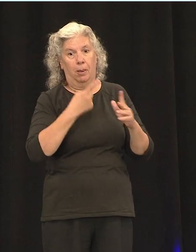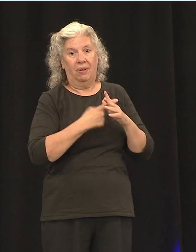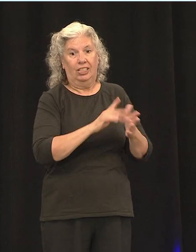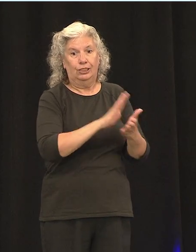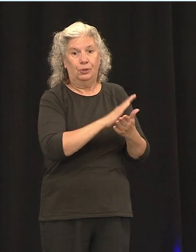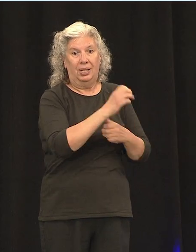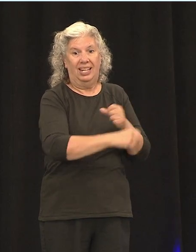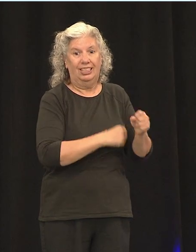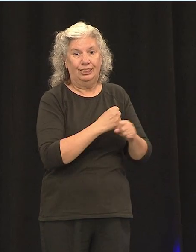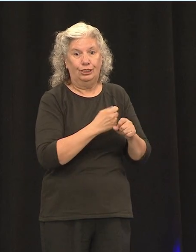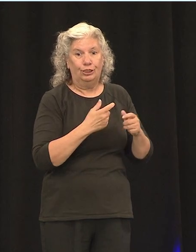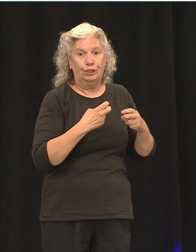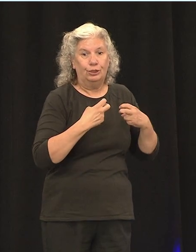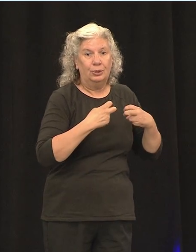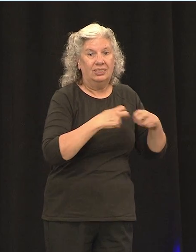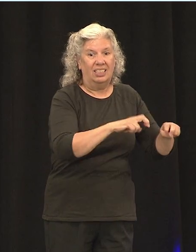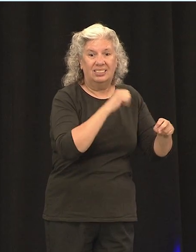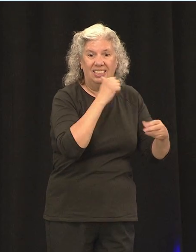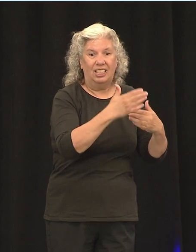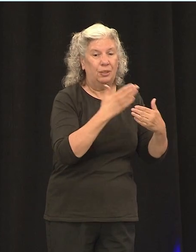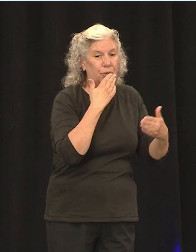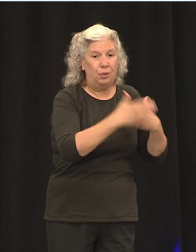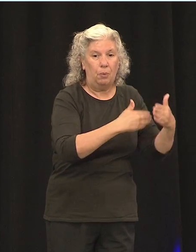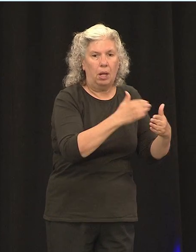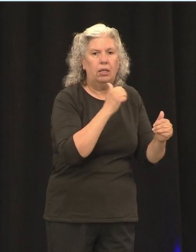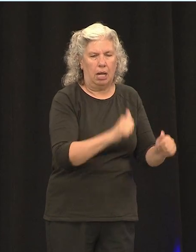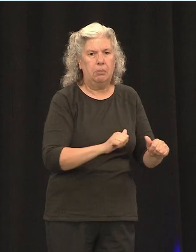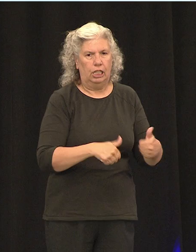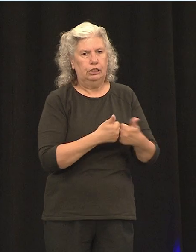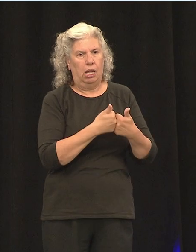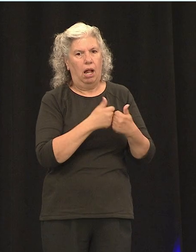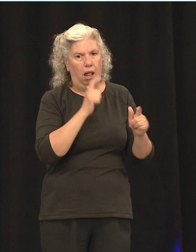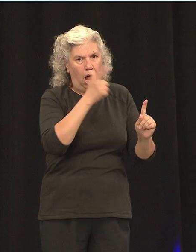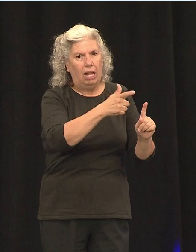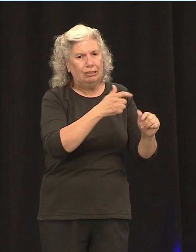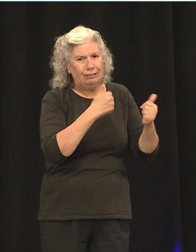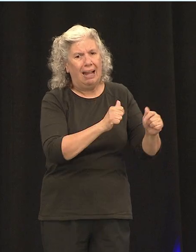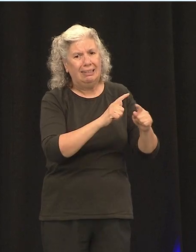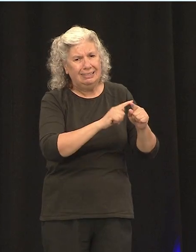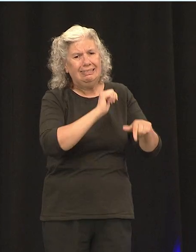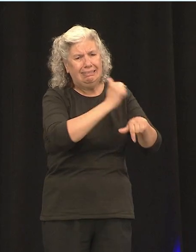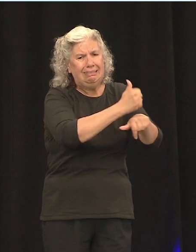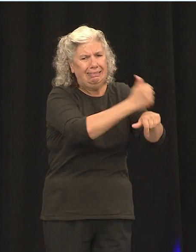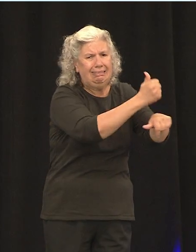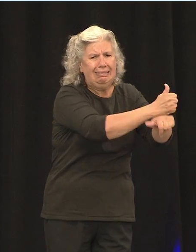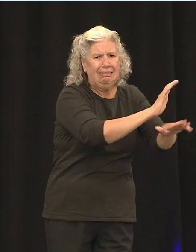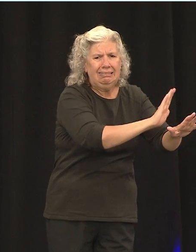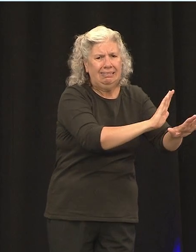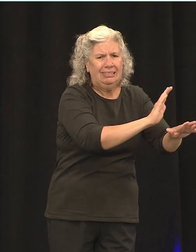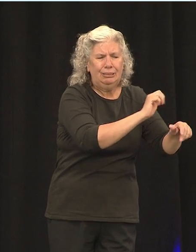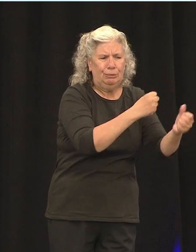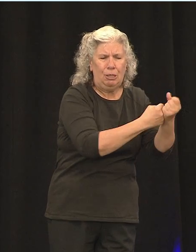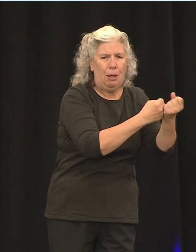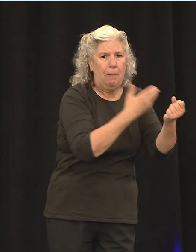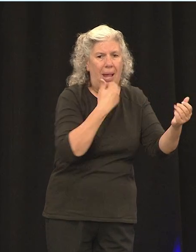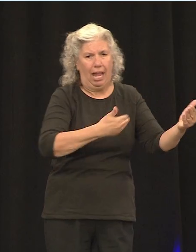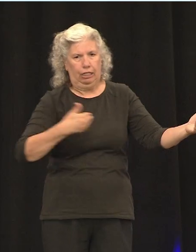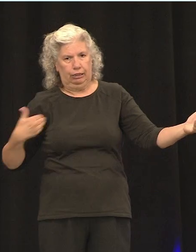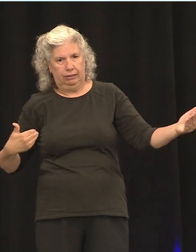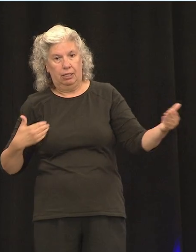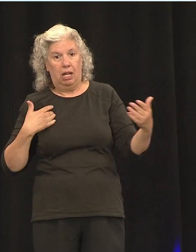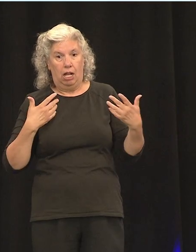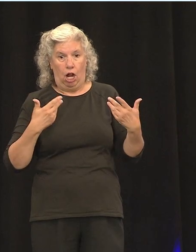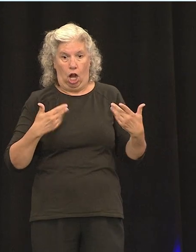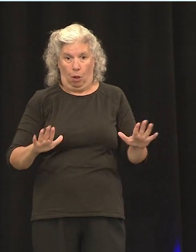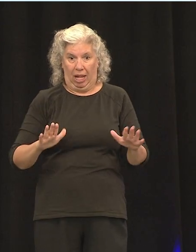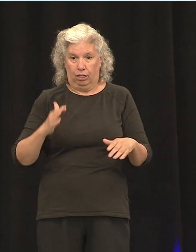to be able to get all of those supports in place. And so if the team knows about Usher syndrome and